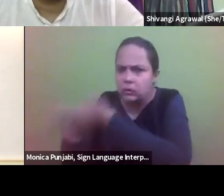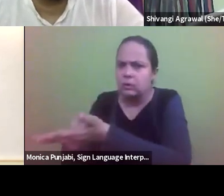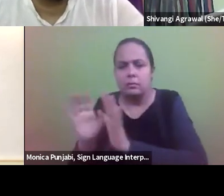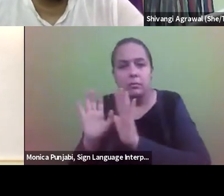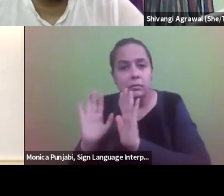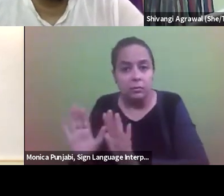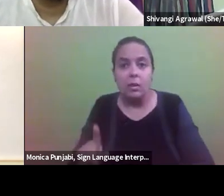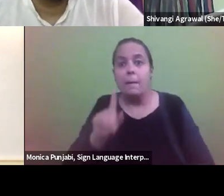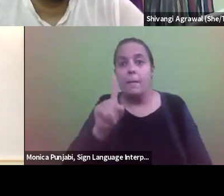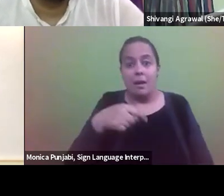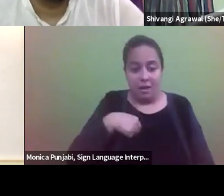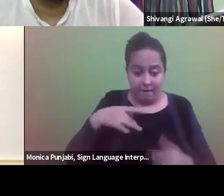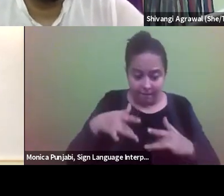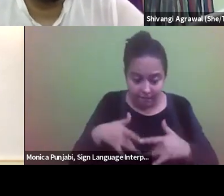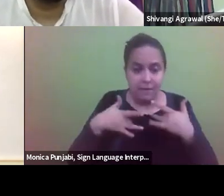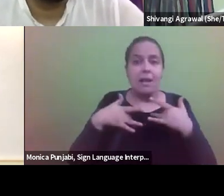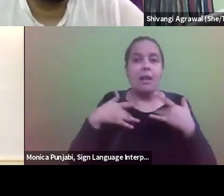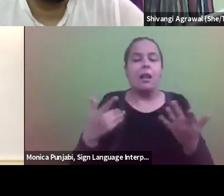that is very imperative.